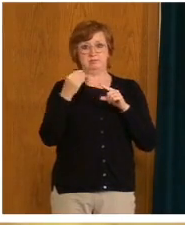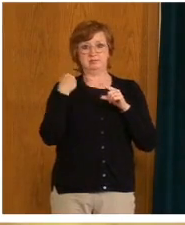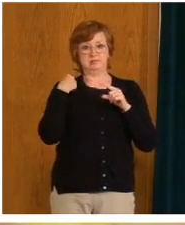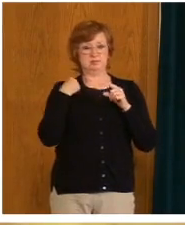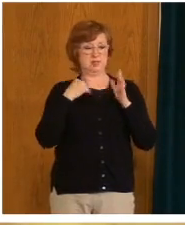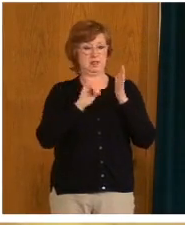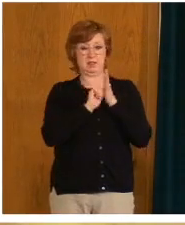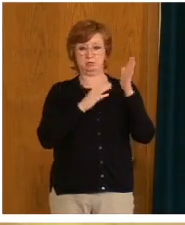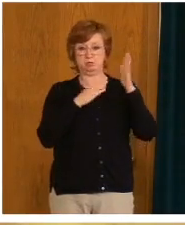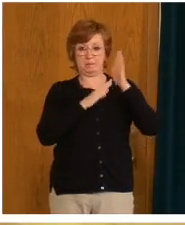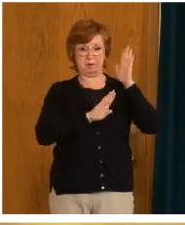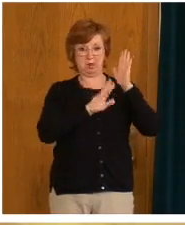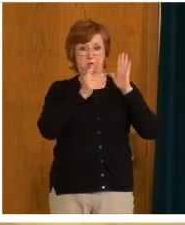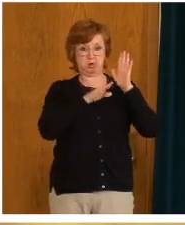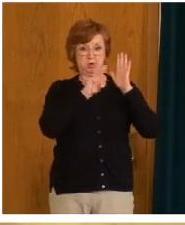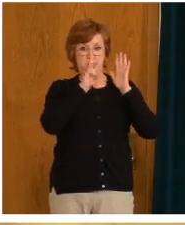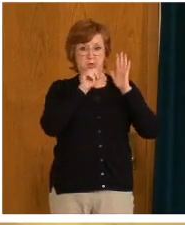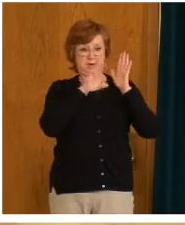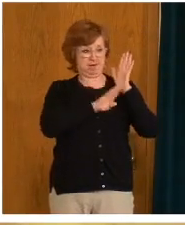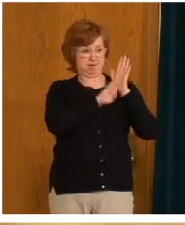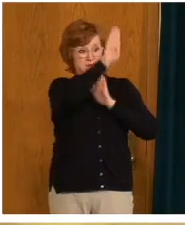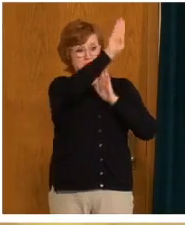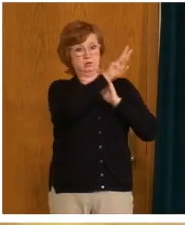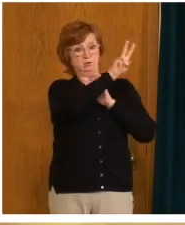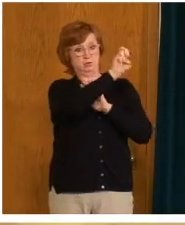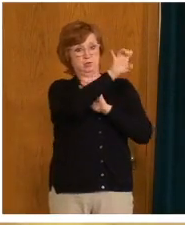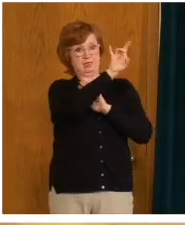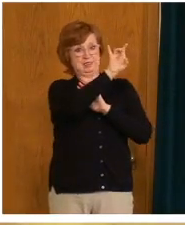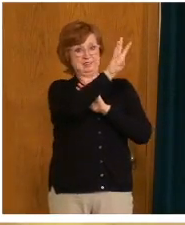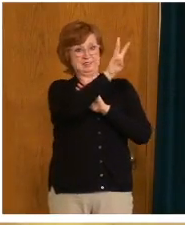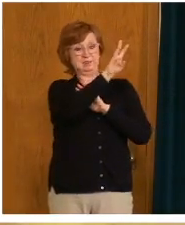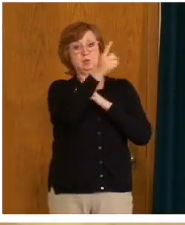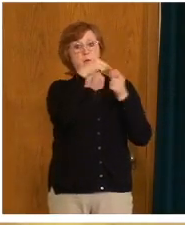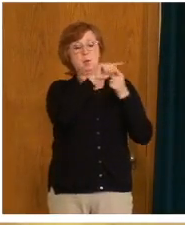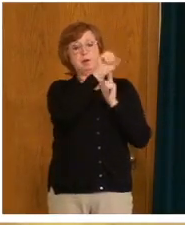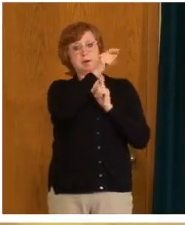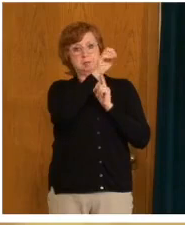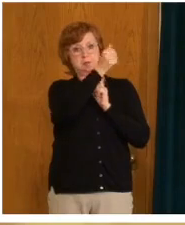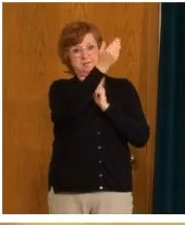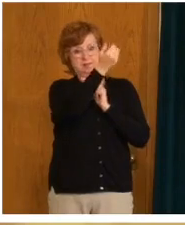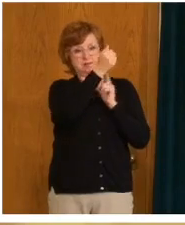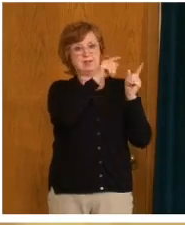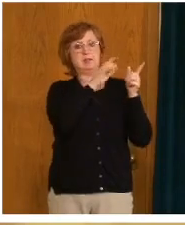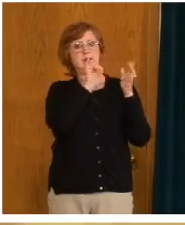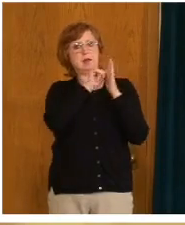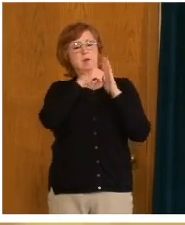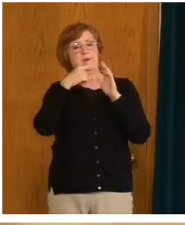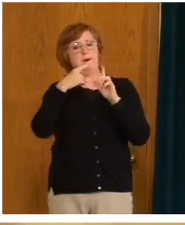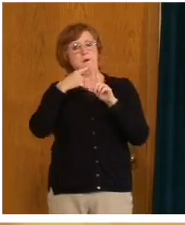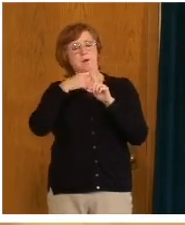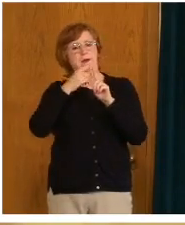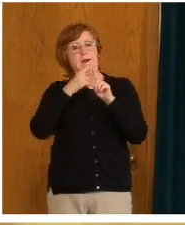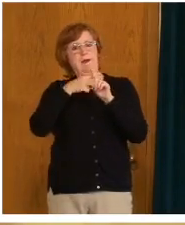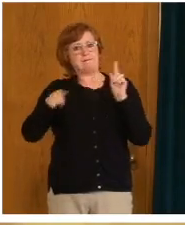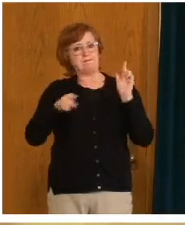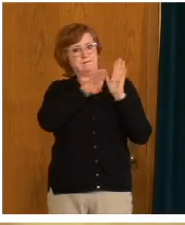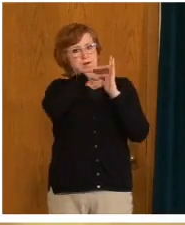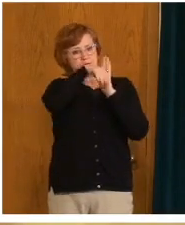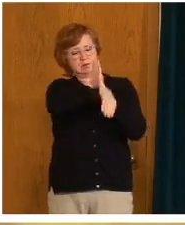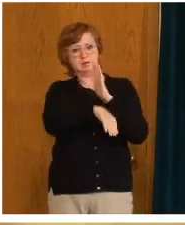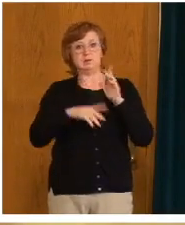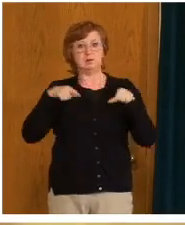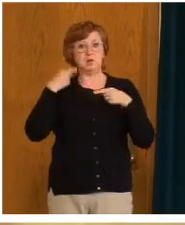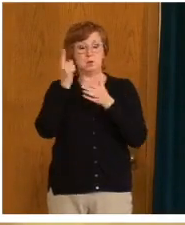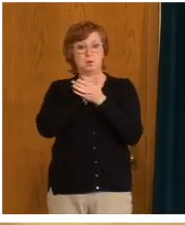the peak of the third wave of 286 on April the 15th. In fact, it's down about 26% in the last